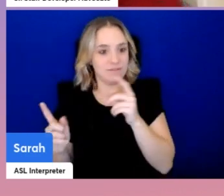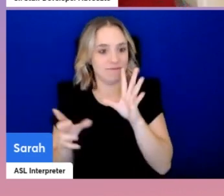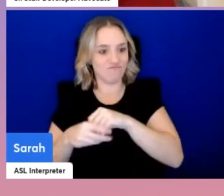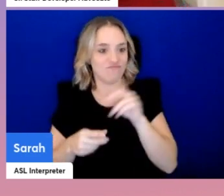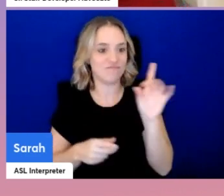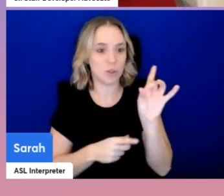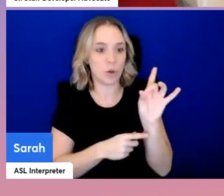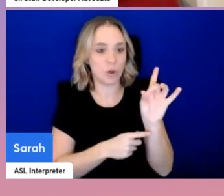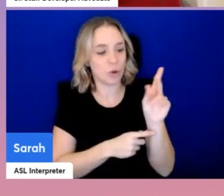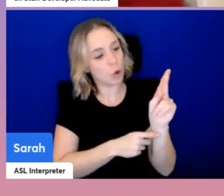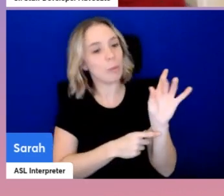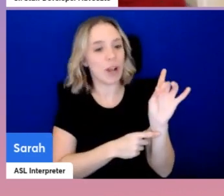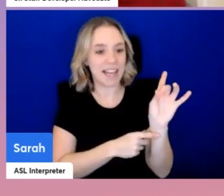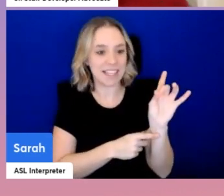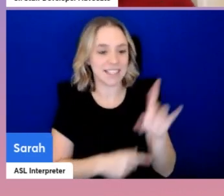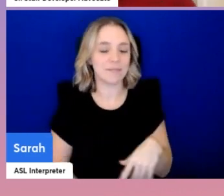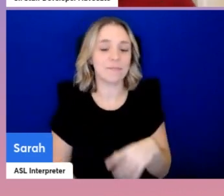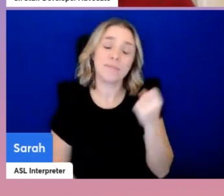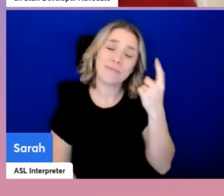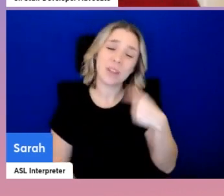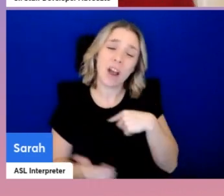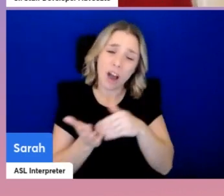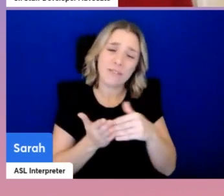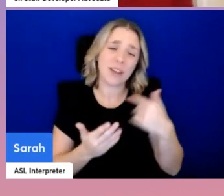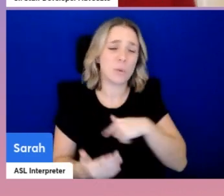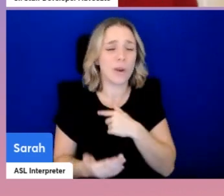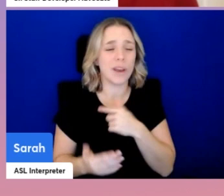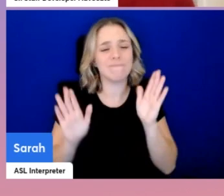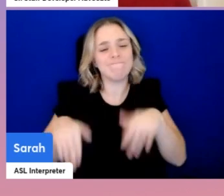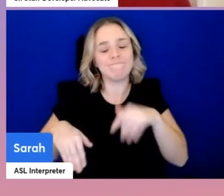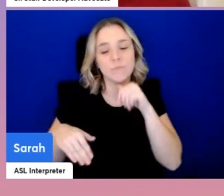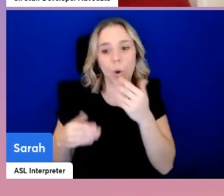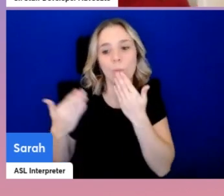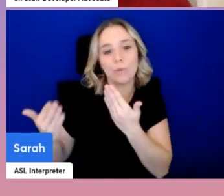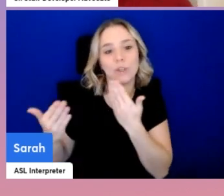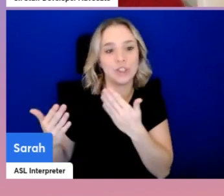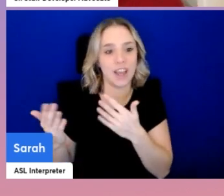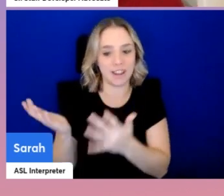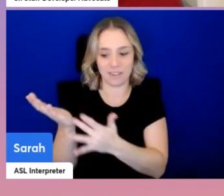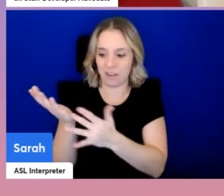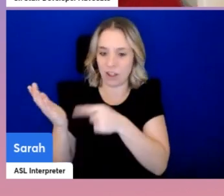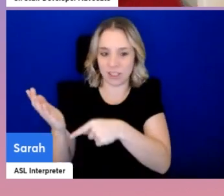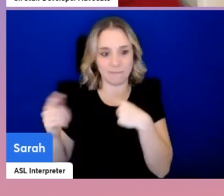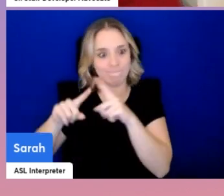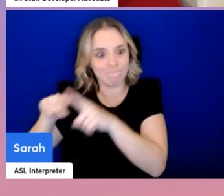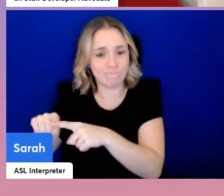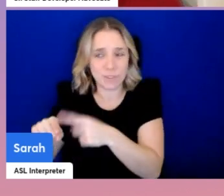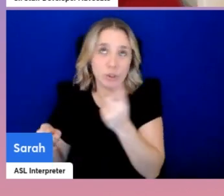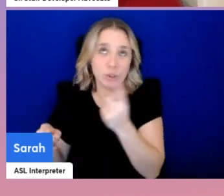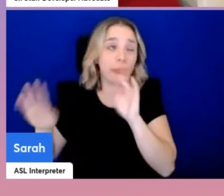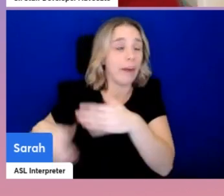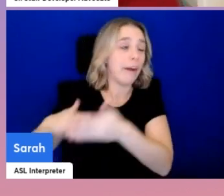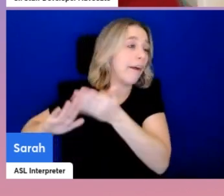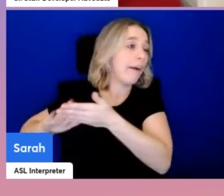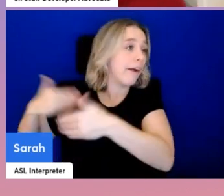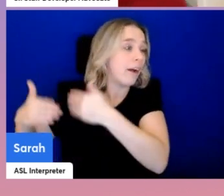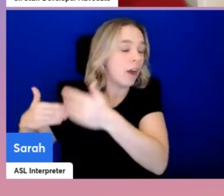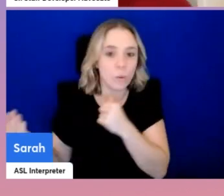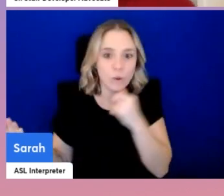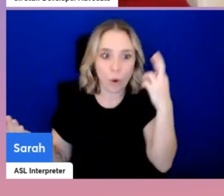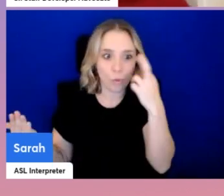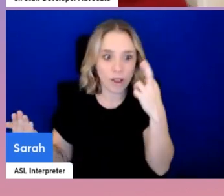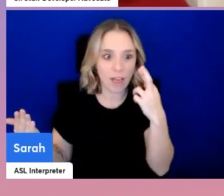the technology that we rely on. We just think it works. And we also take for granted the people behind the technology.